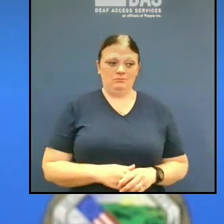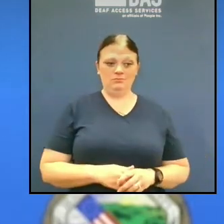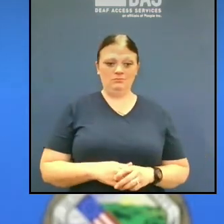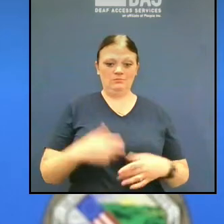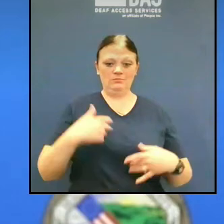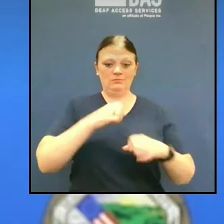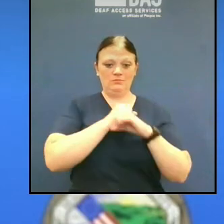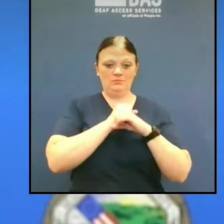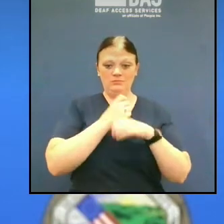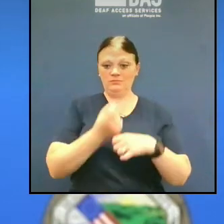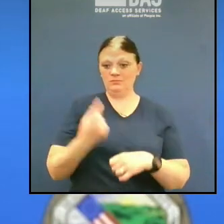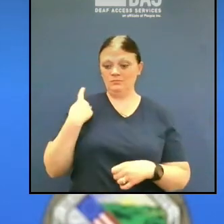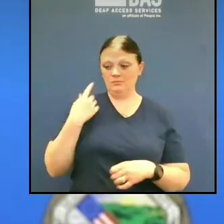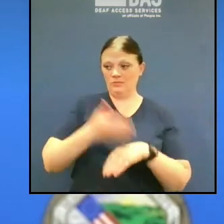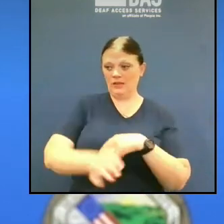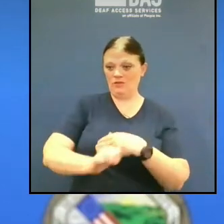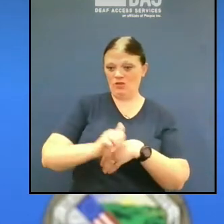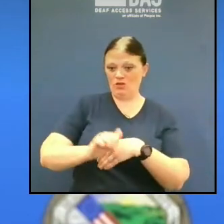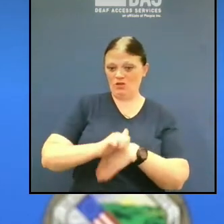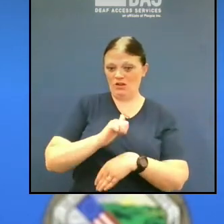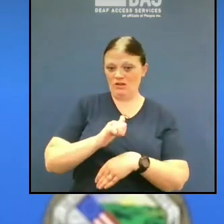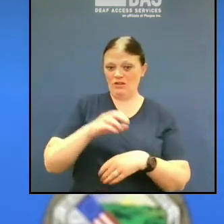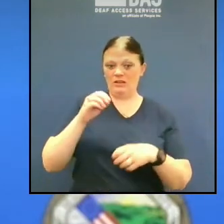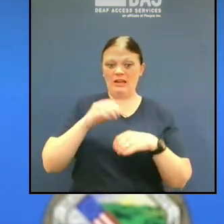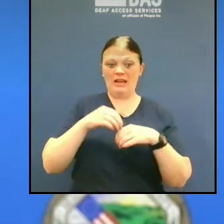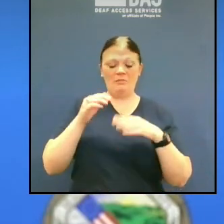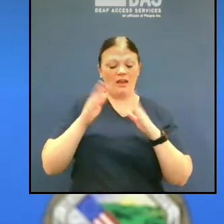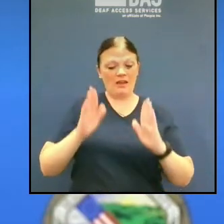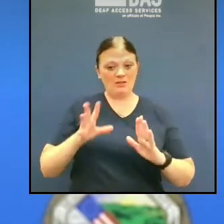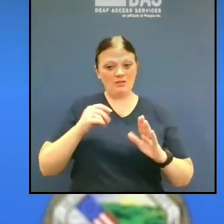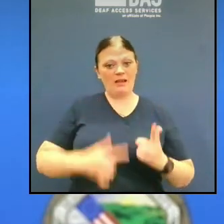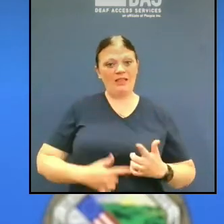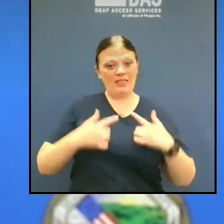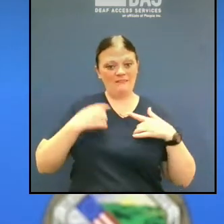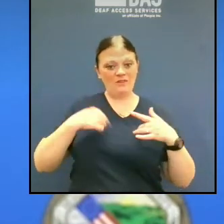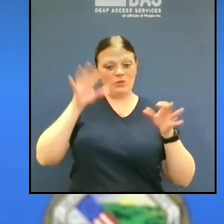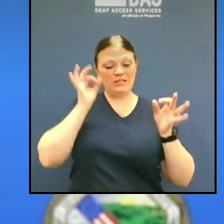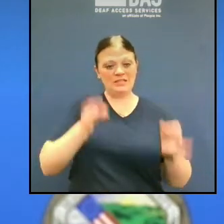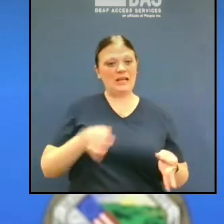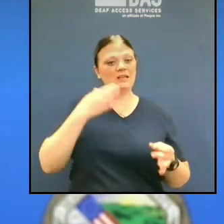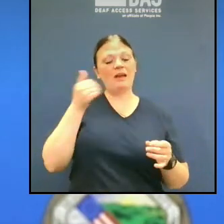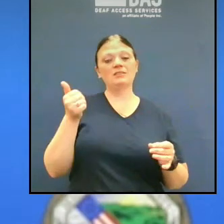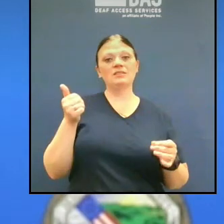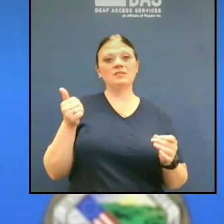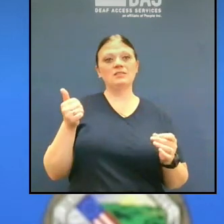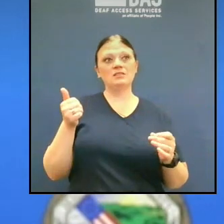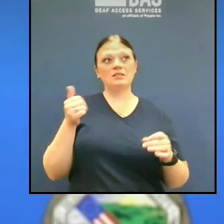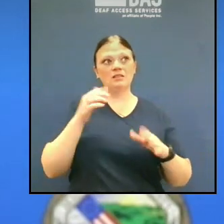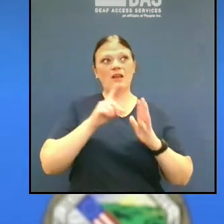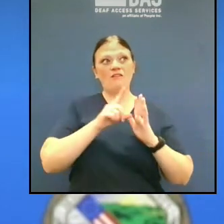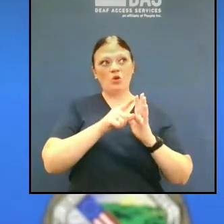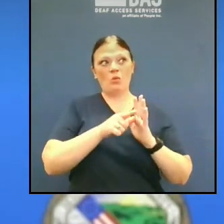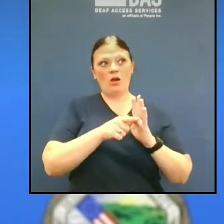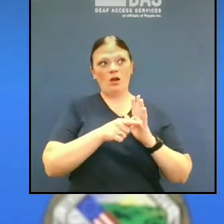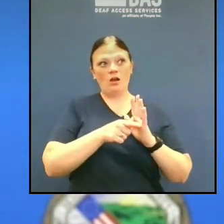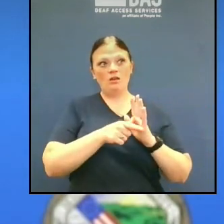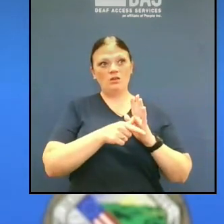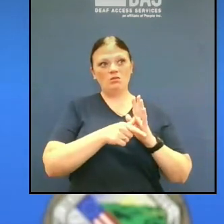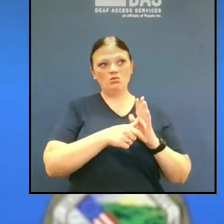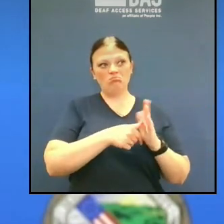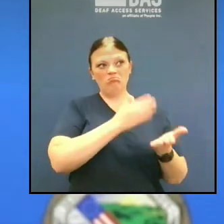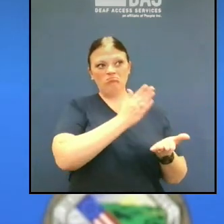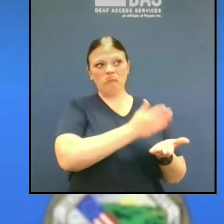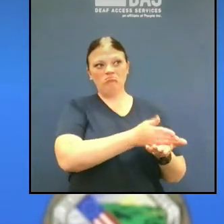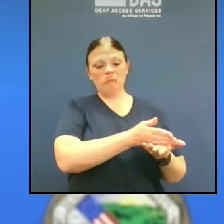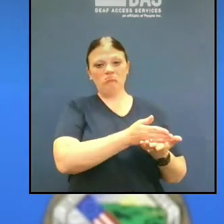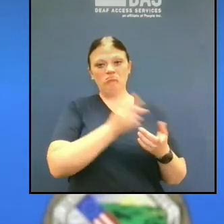had security last year after a threat at my house and in my life, and we decided it was best to after a while to eliminate that security,